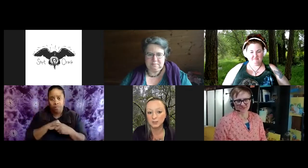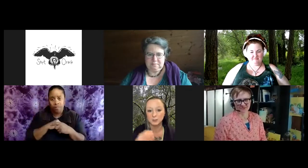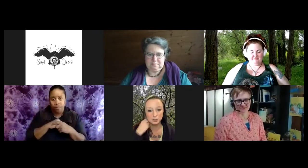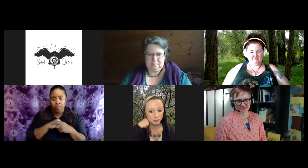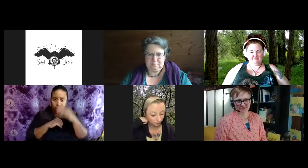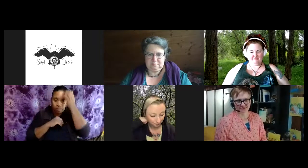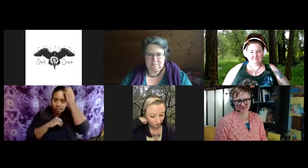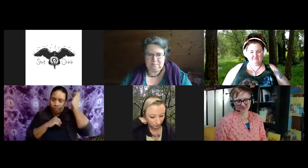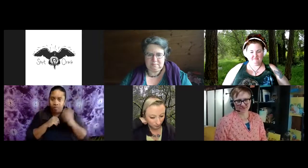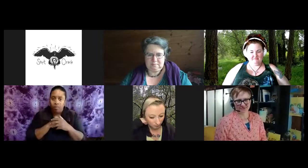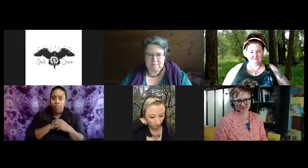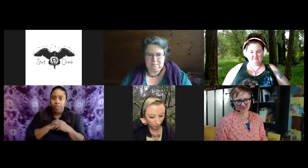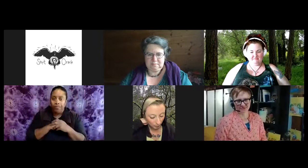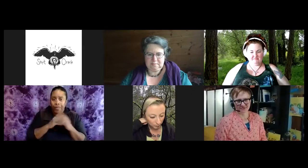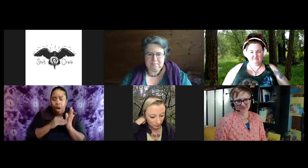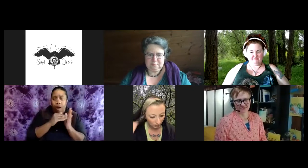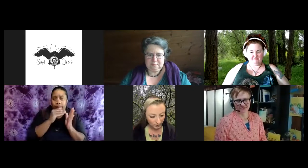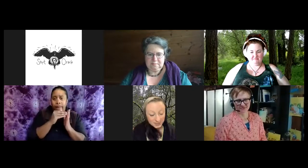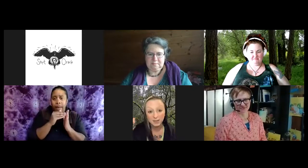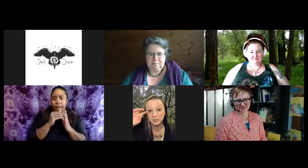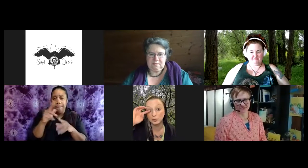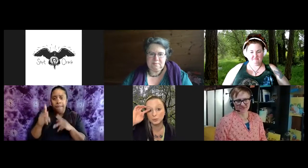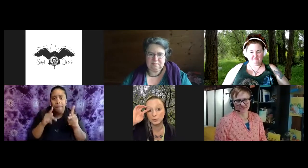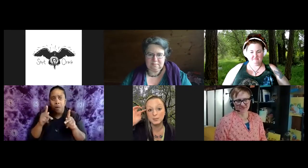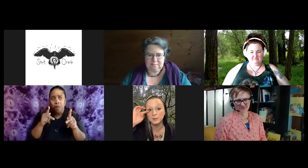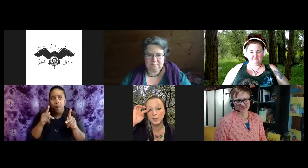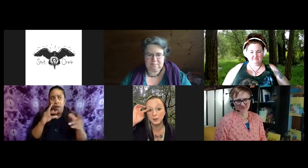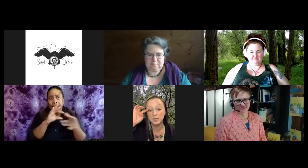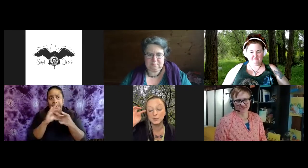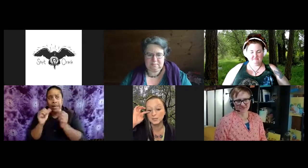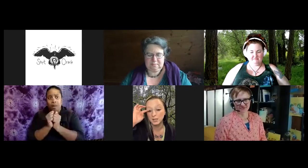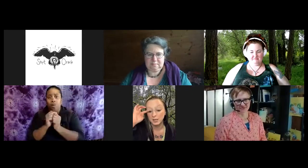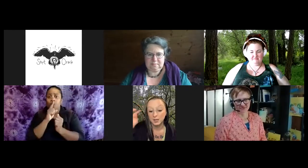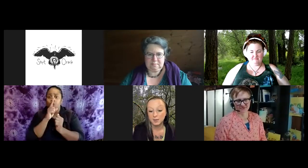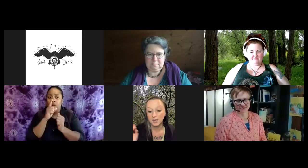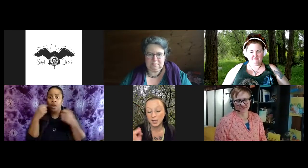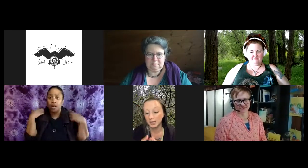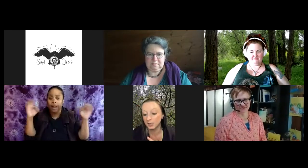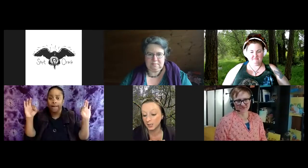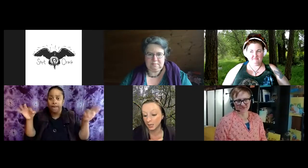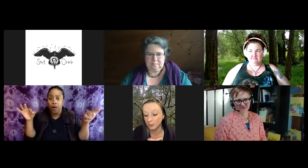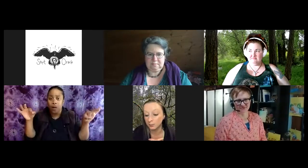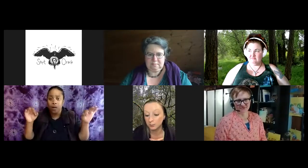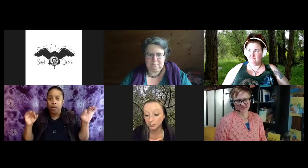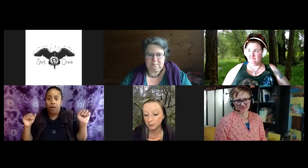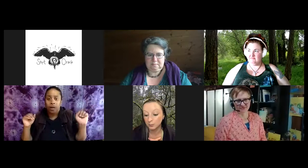oftentimes, especially when people are connecting to real fairies, they